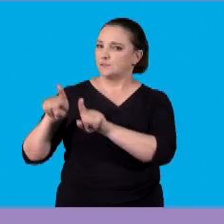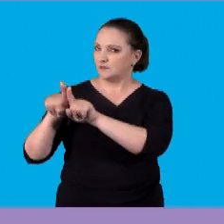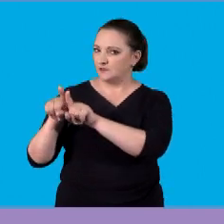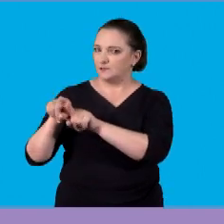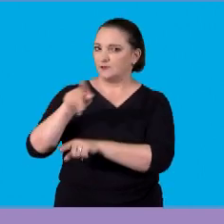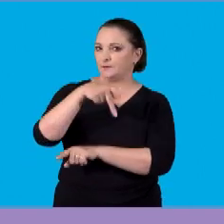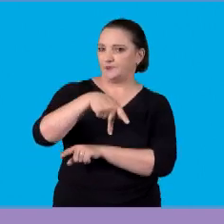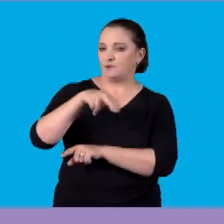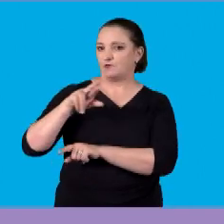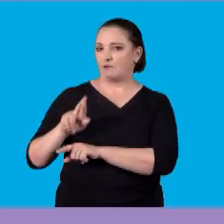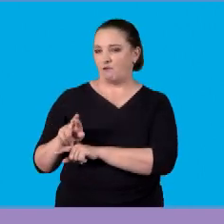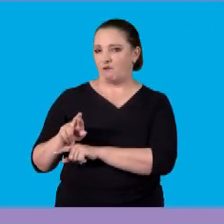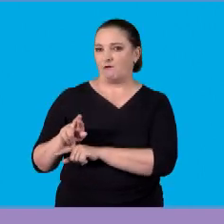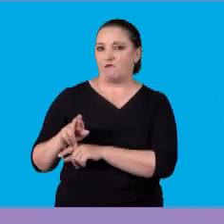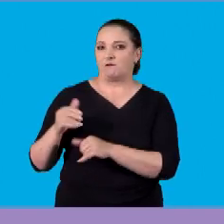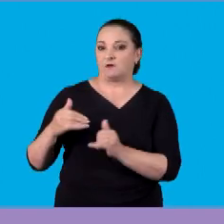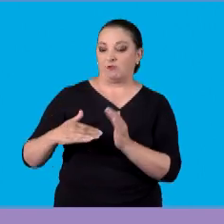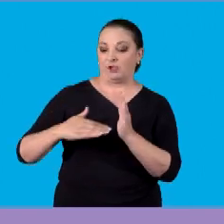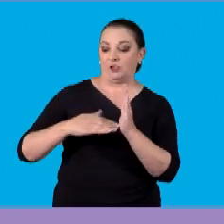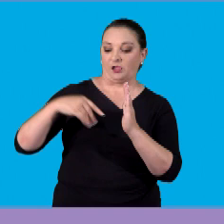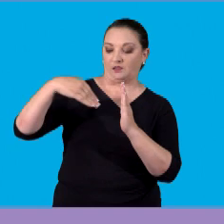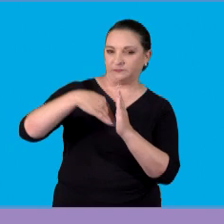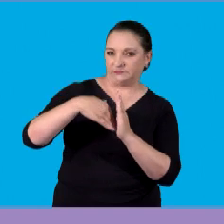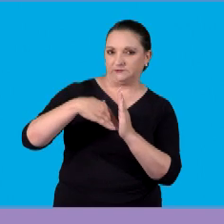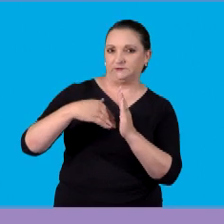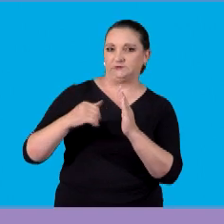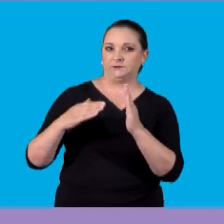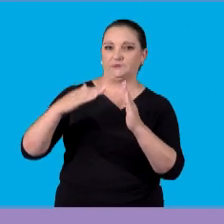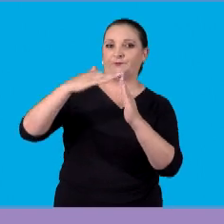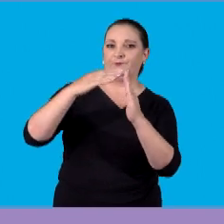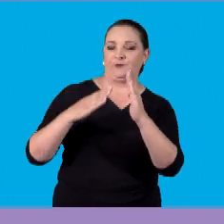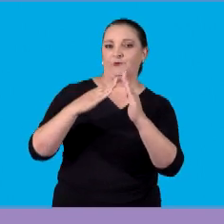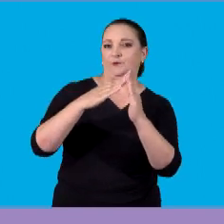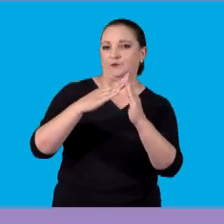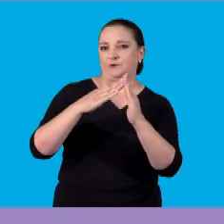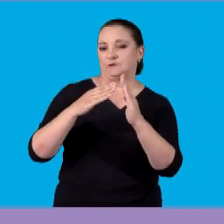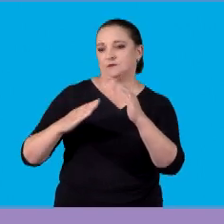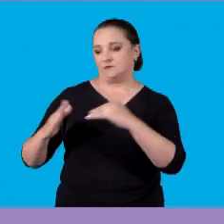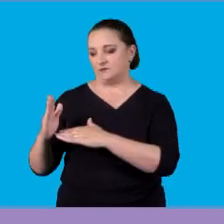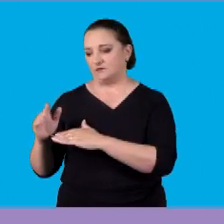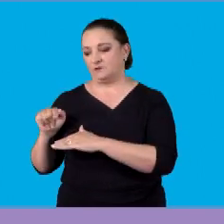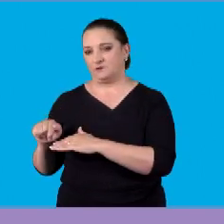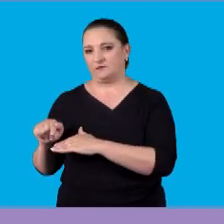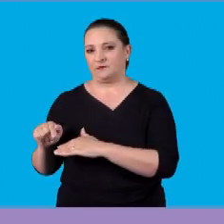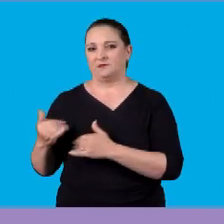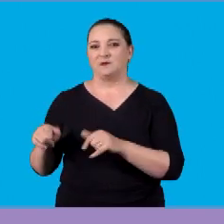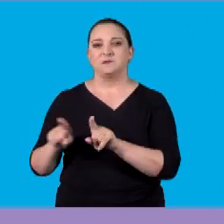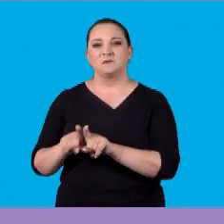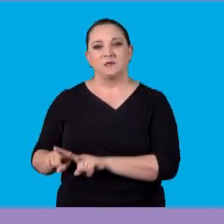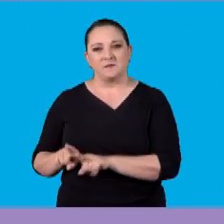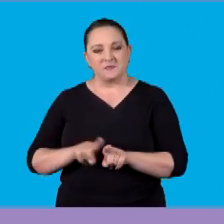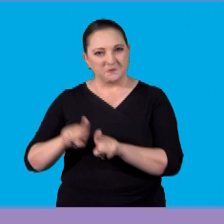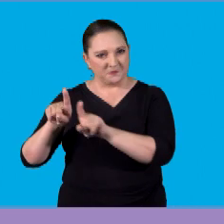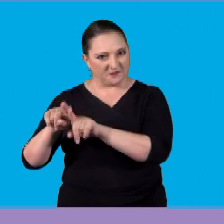Q, as well as PR bisects angle P and angle R. But what